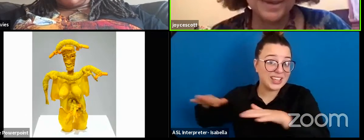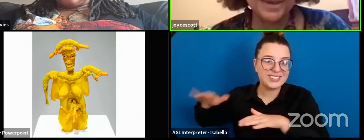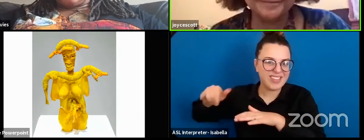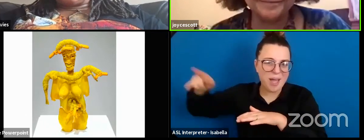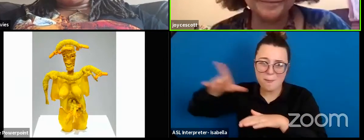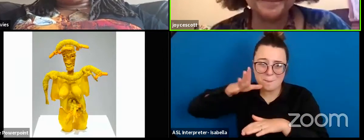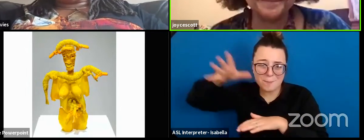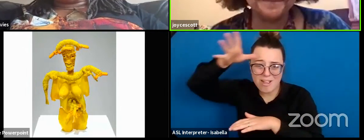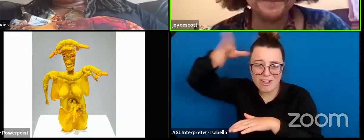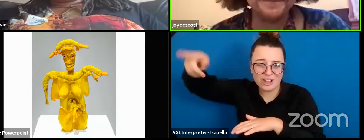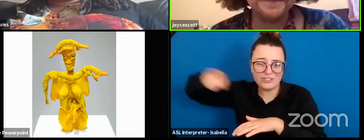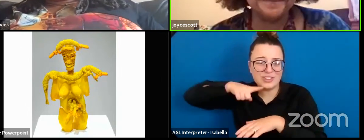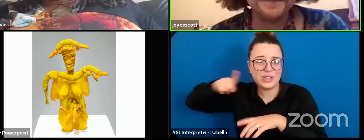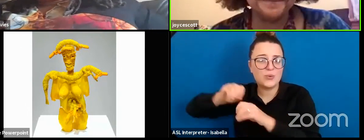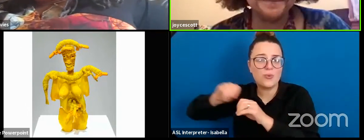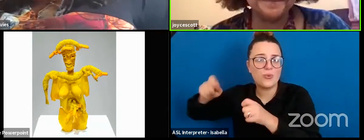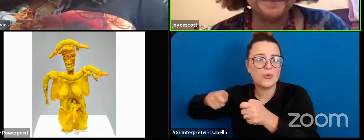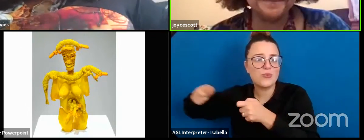didn't.